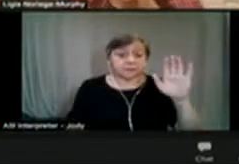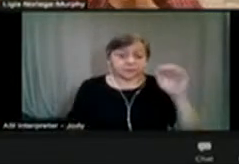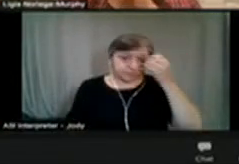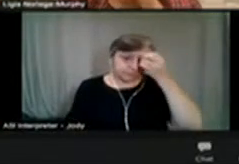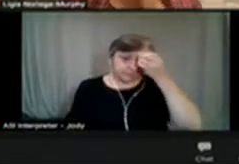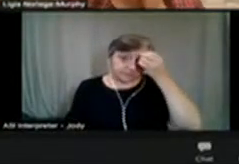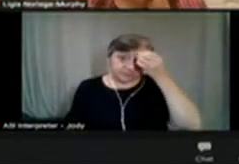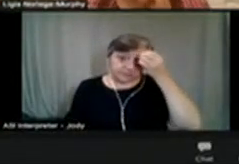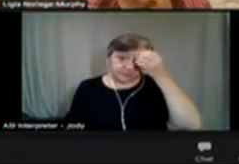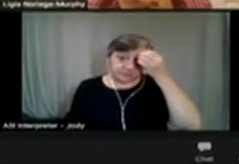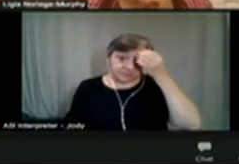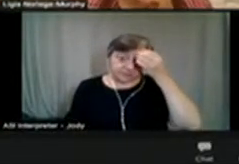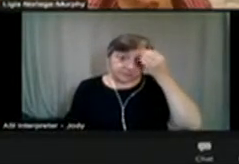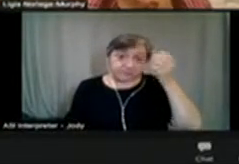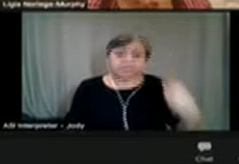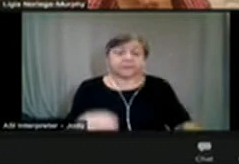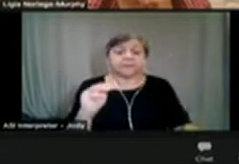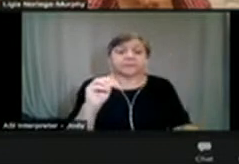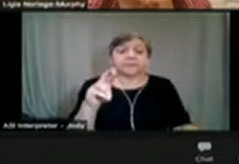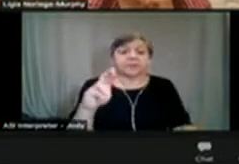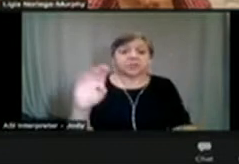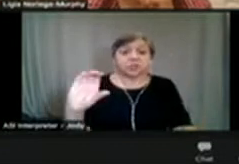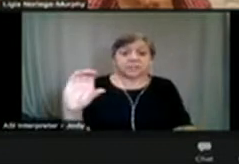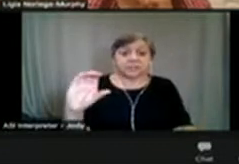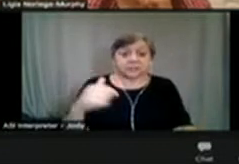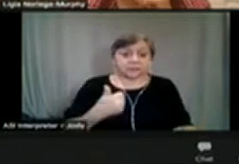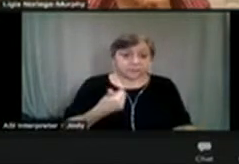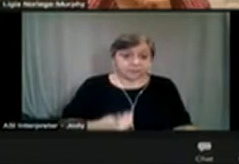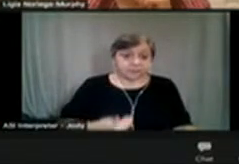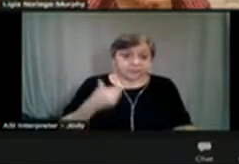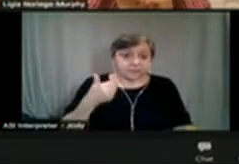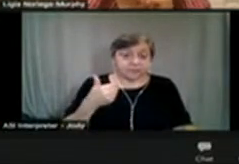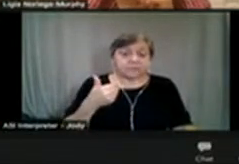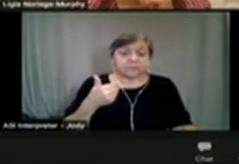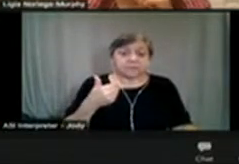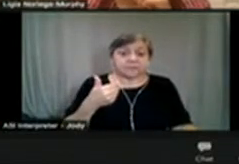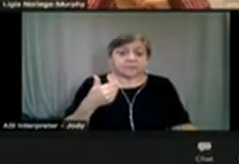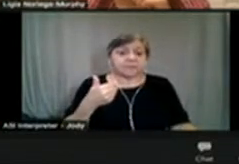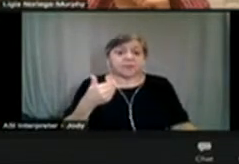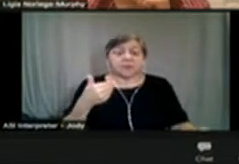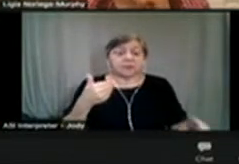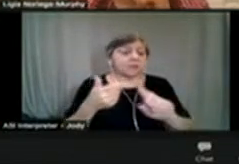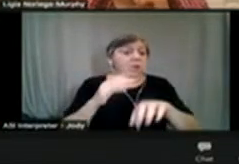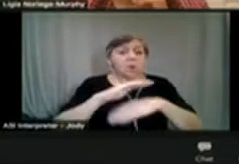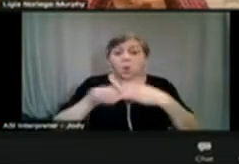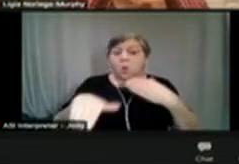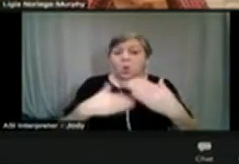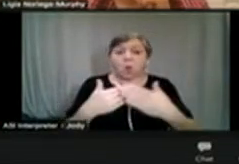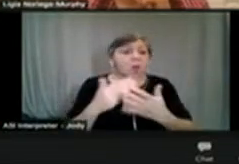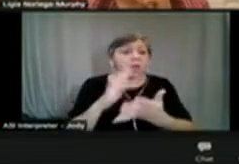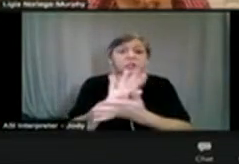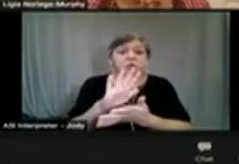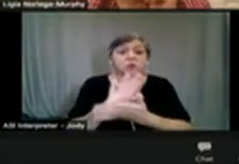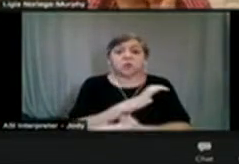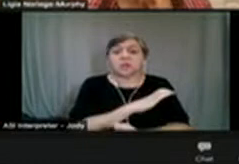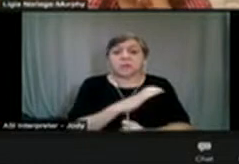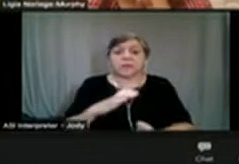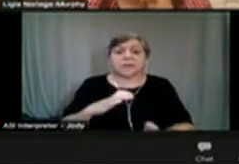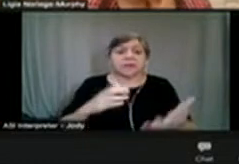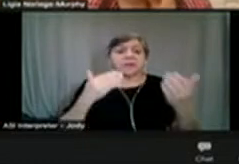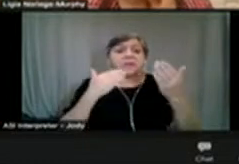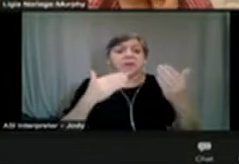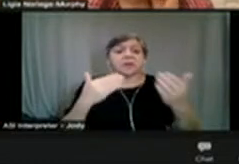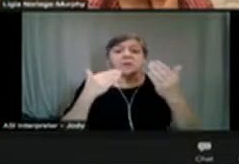If I might, just from the chair, on behalf of the entire school committee, we wanna say thank you to all those that